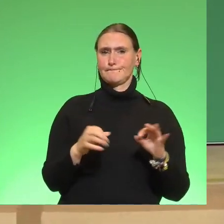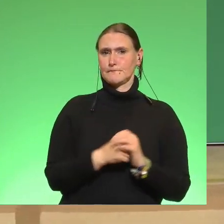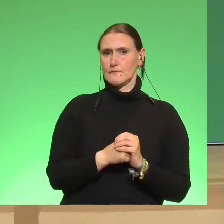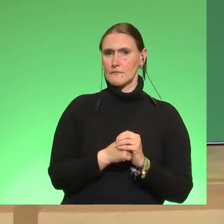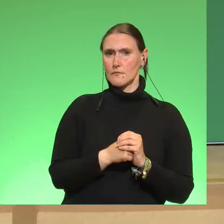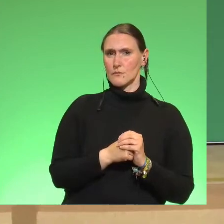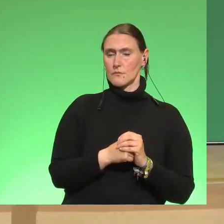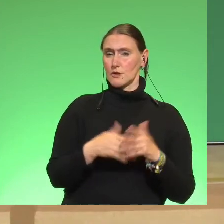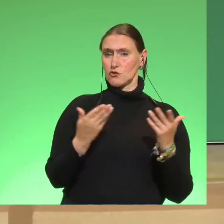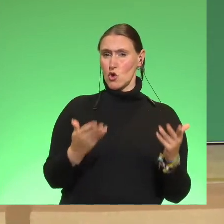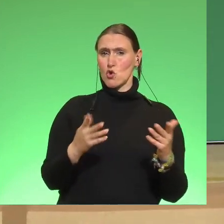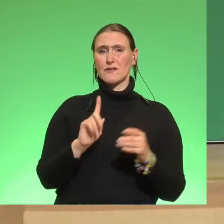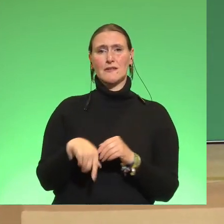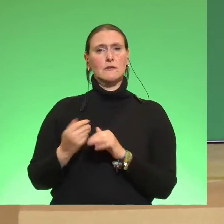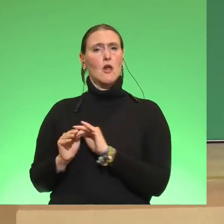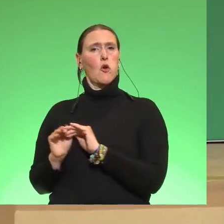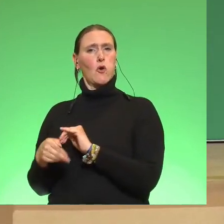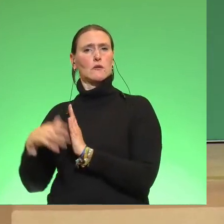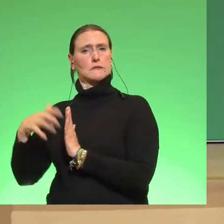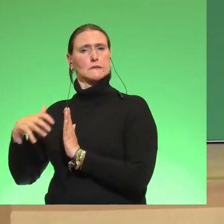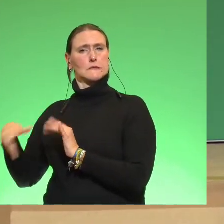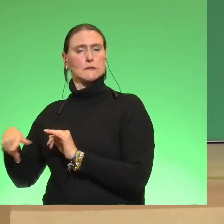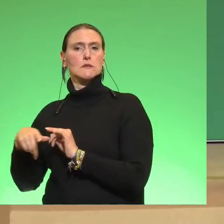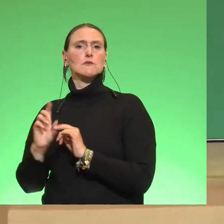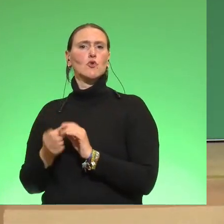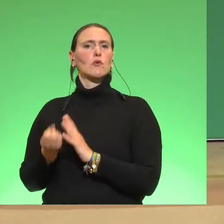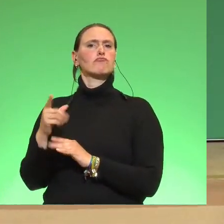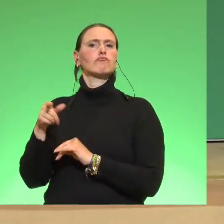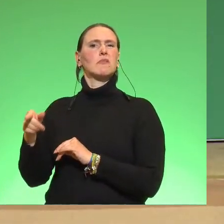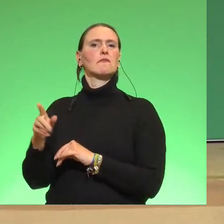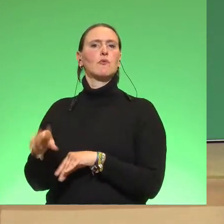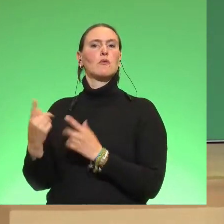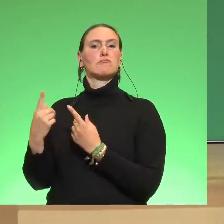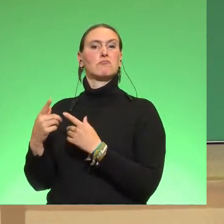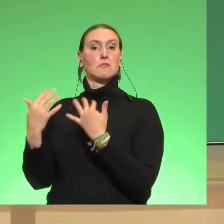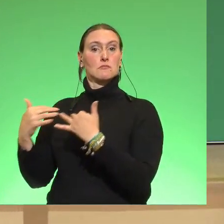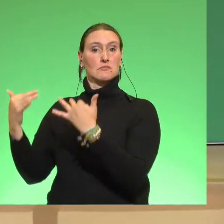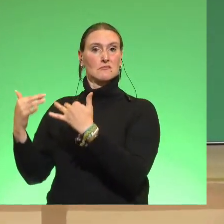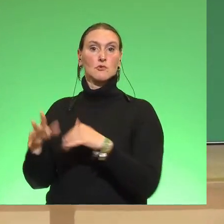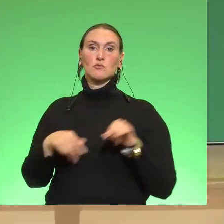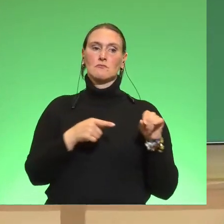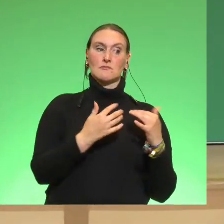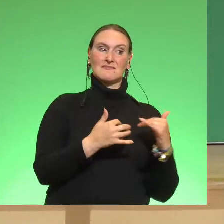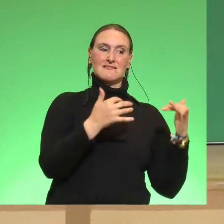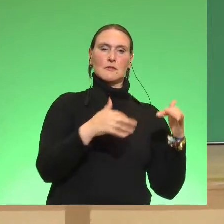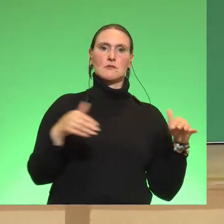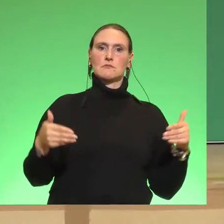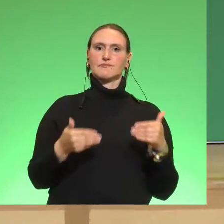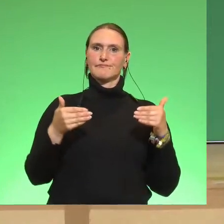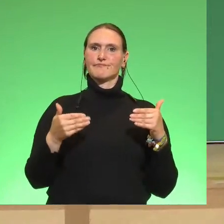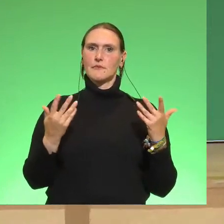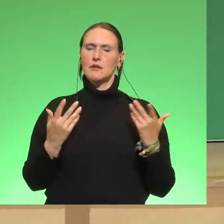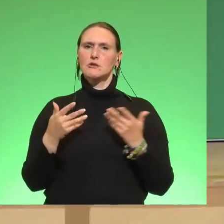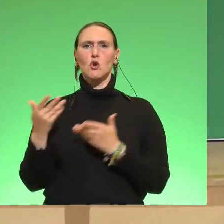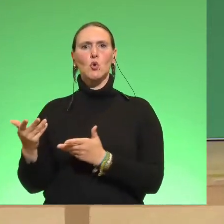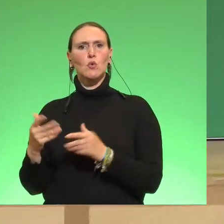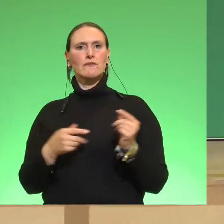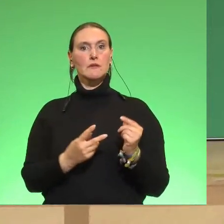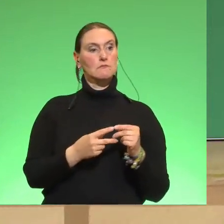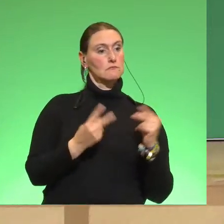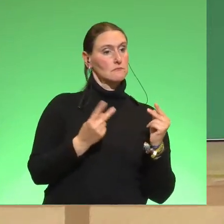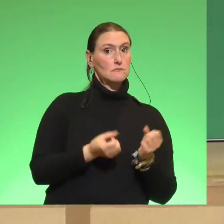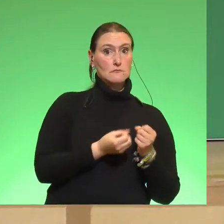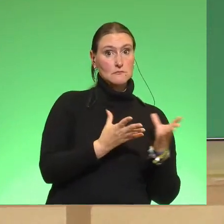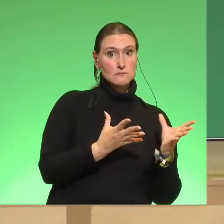is that the hidden transcript is produced for a different audience and under different constraints of power than the public transcript.